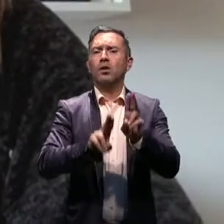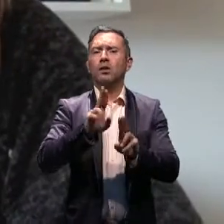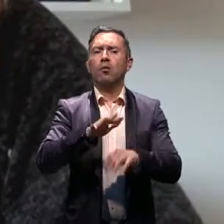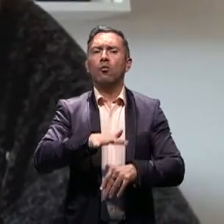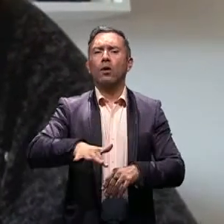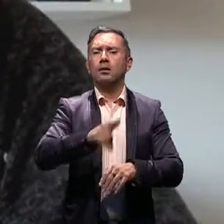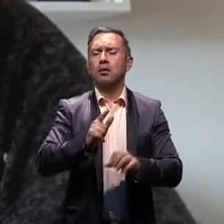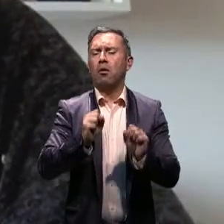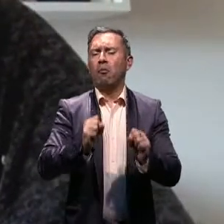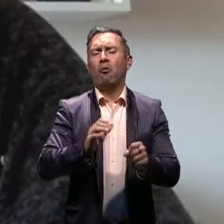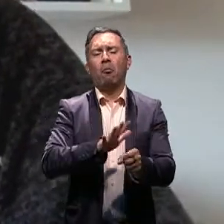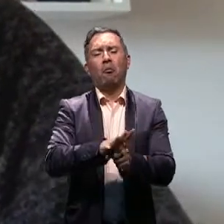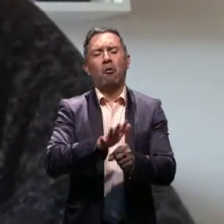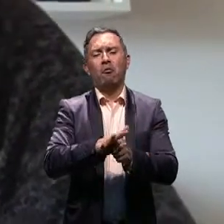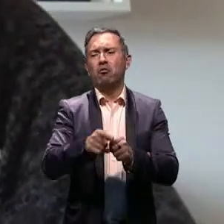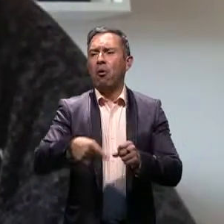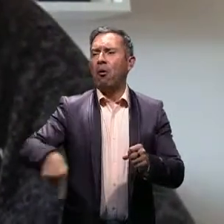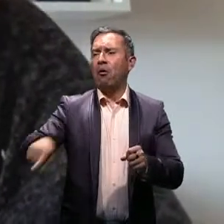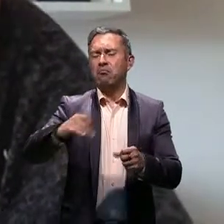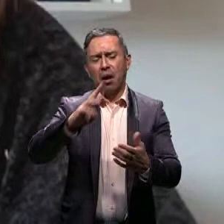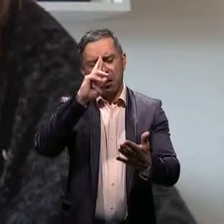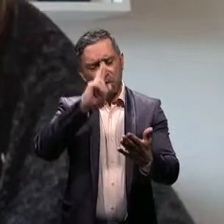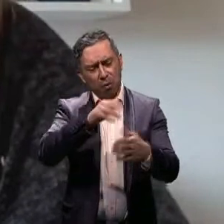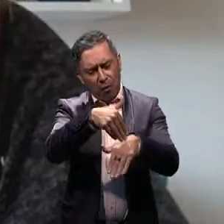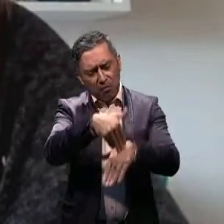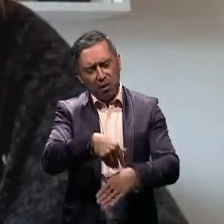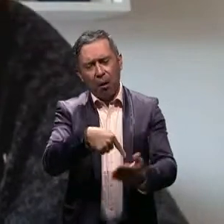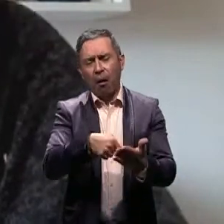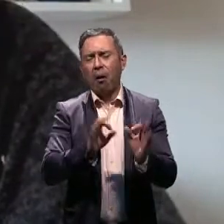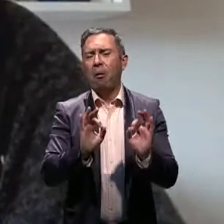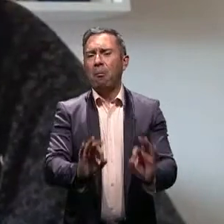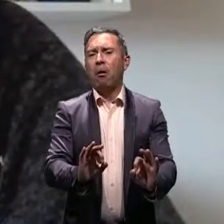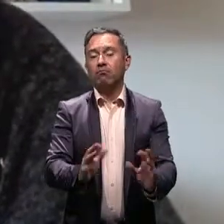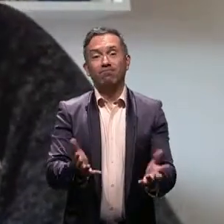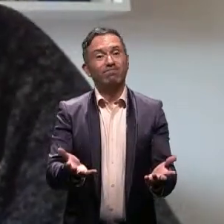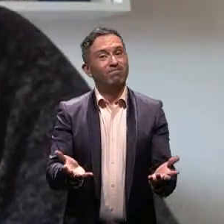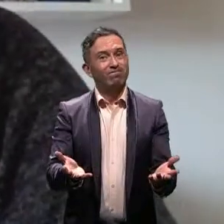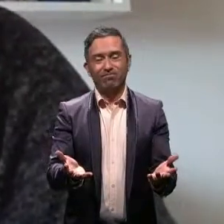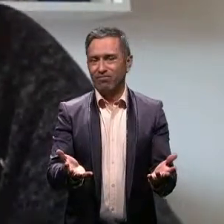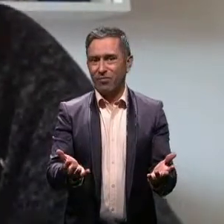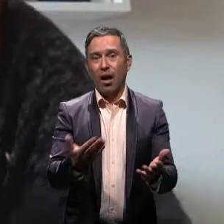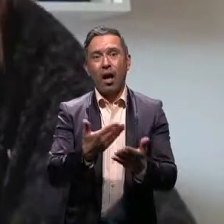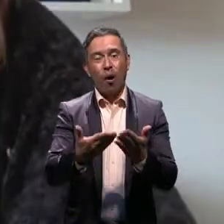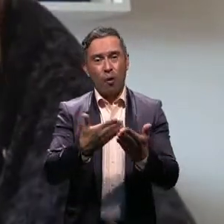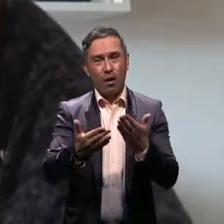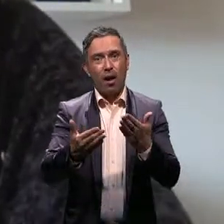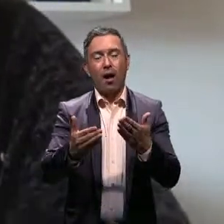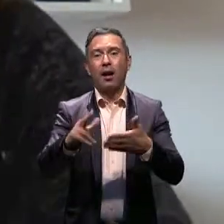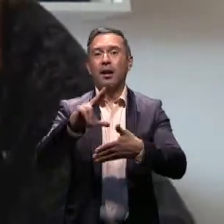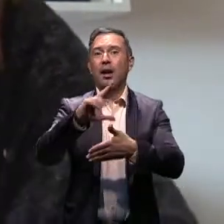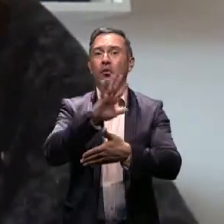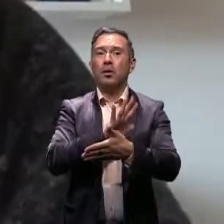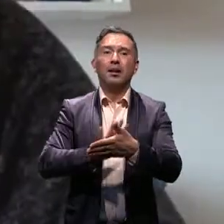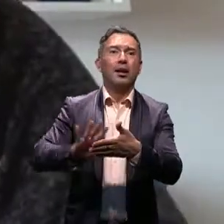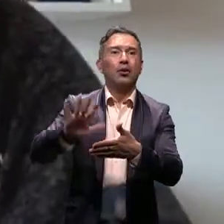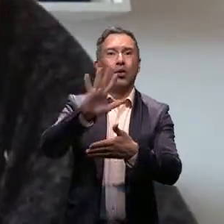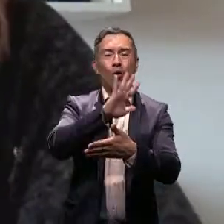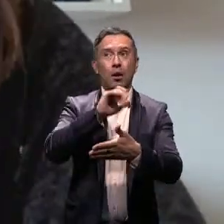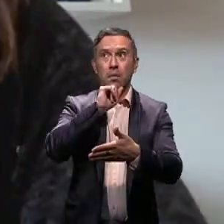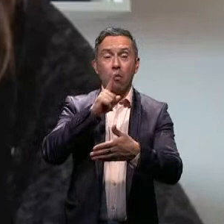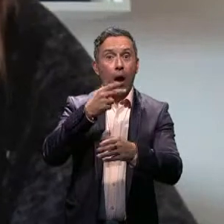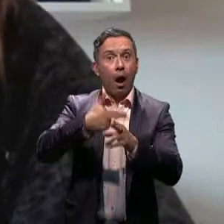processes that we are going to respect, because this repertoire of fraud, just like